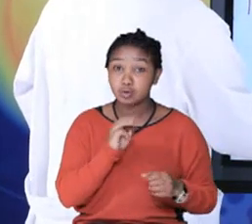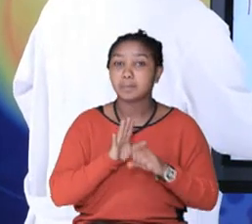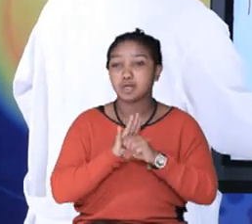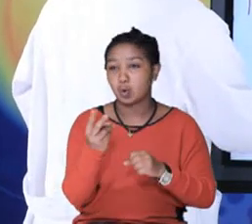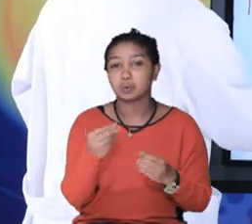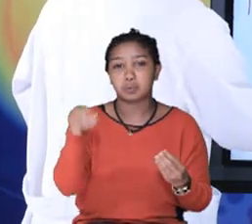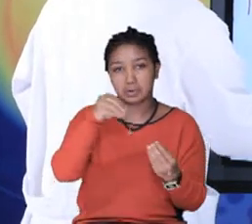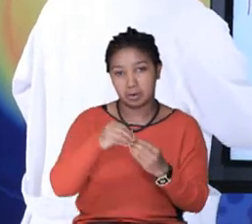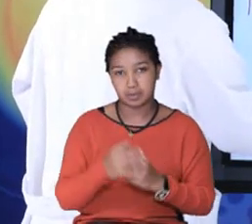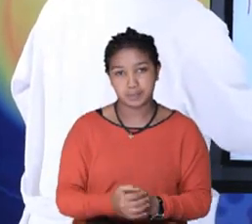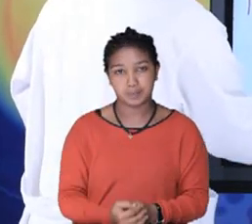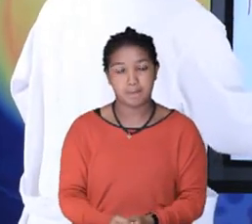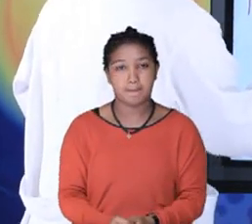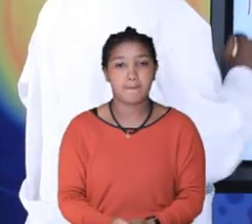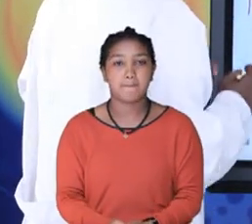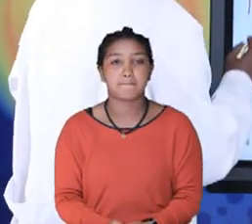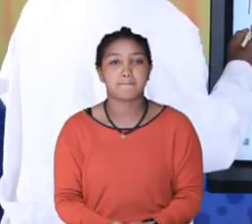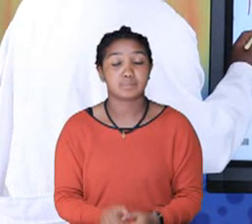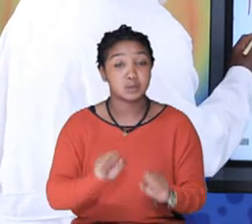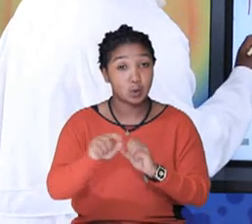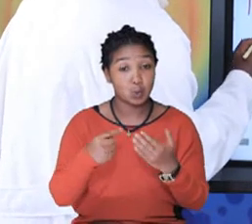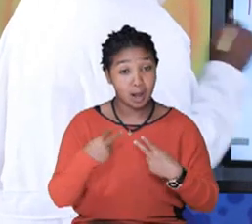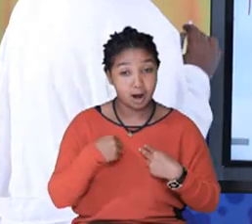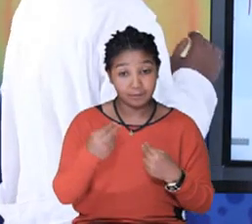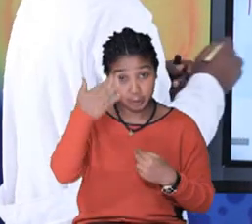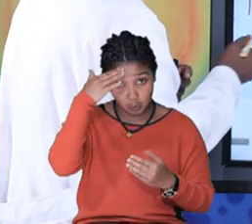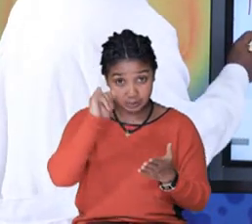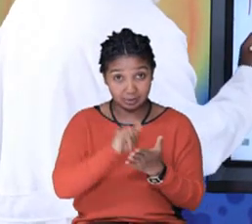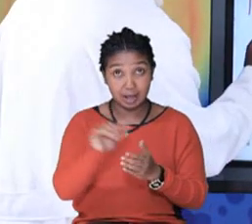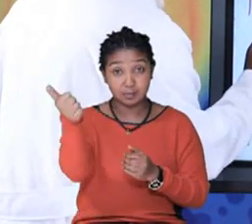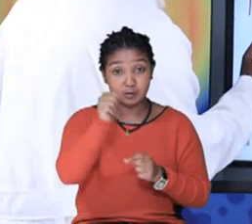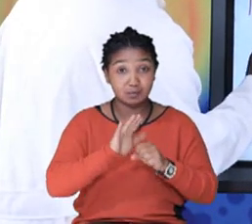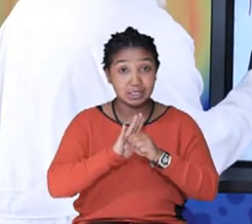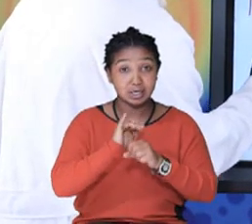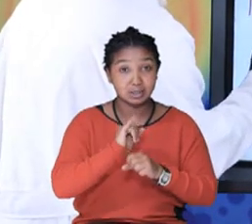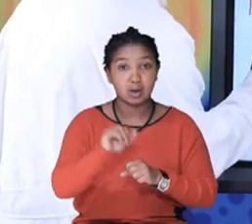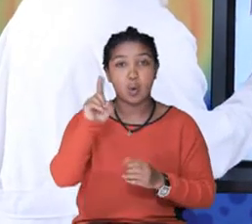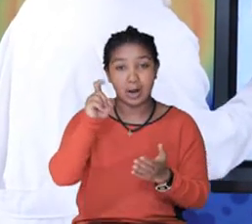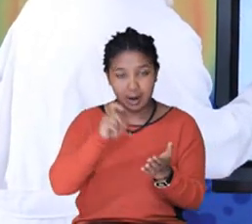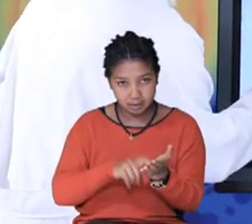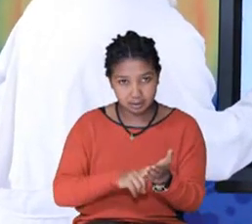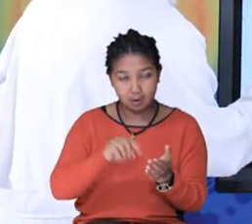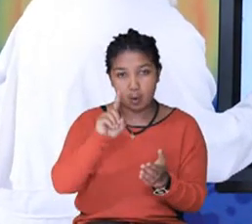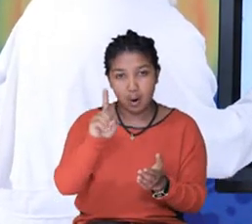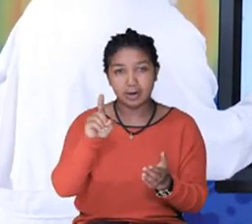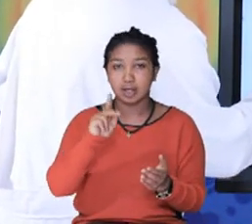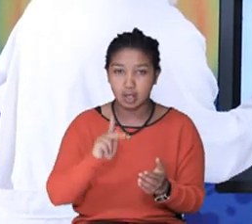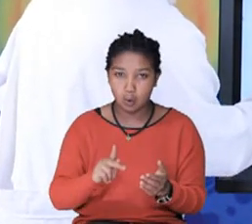Fluid pressure, that means fluid pressure. So we have known that atmospheric pressure is